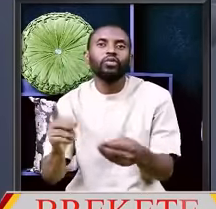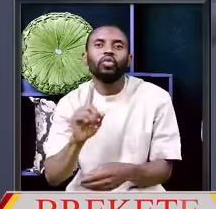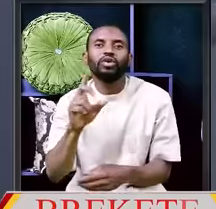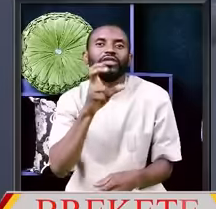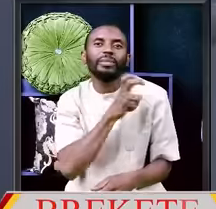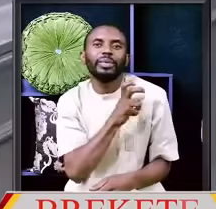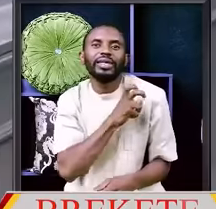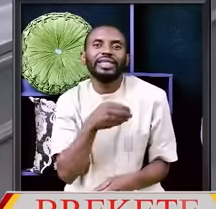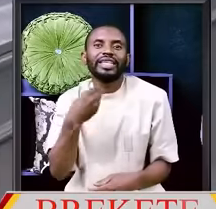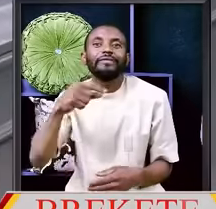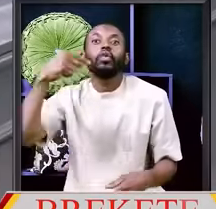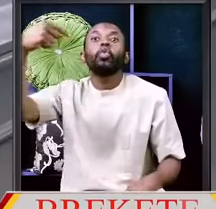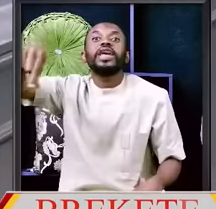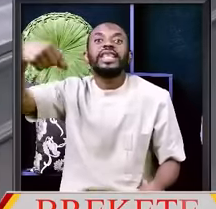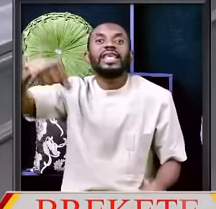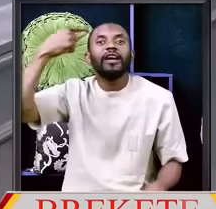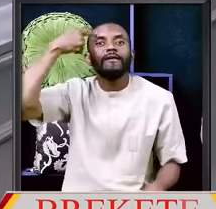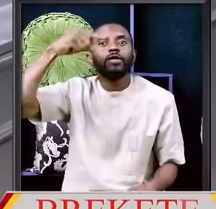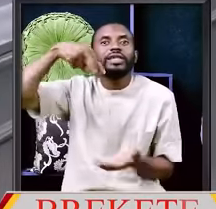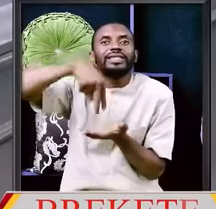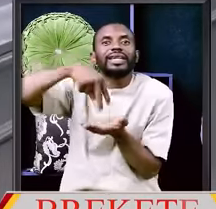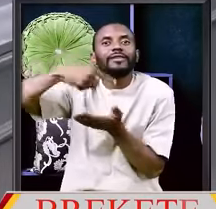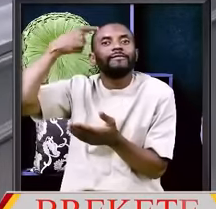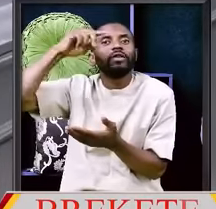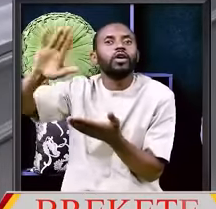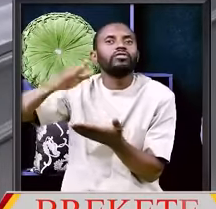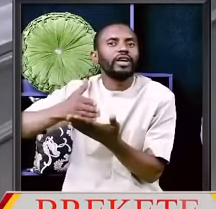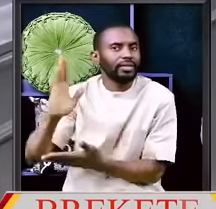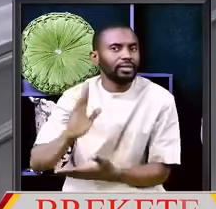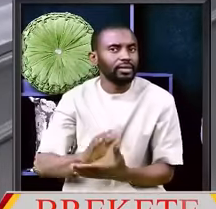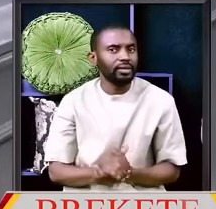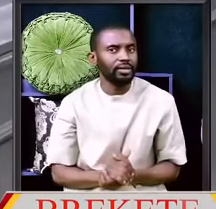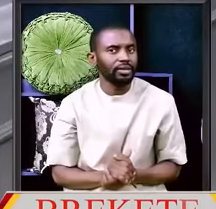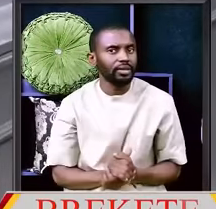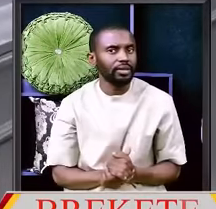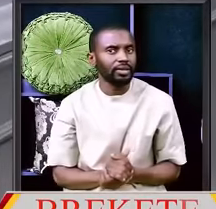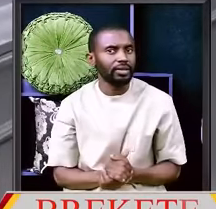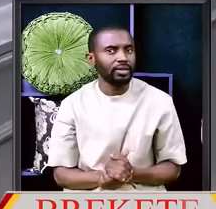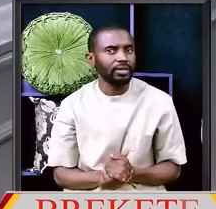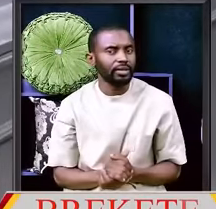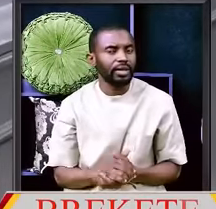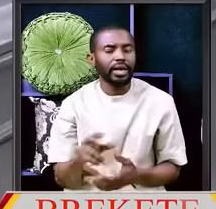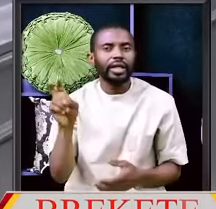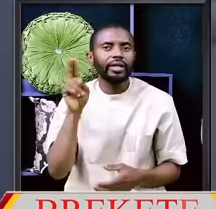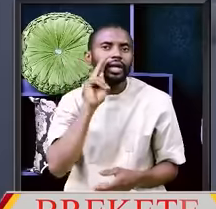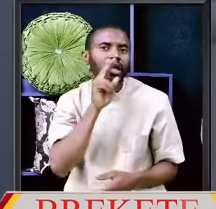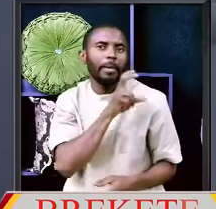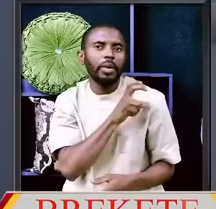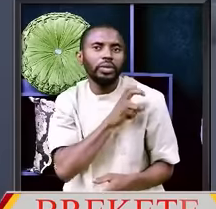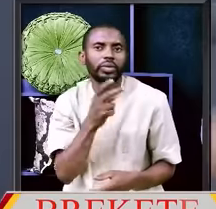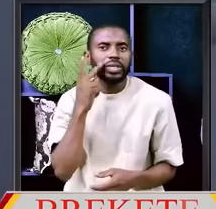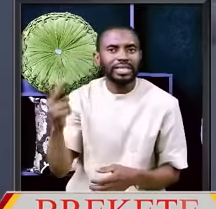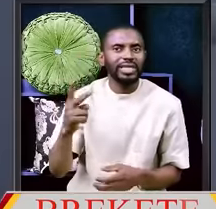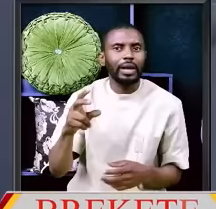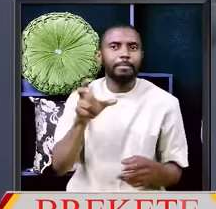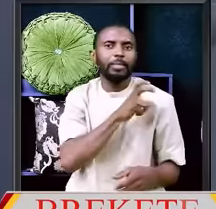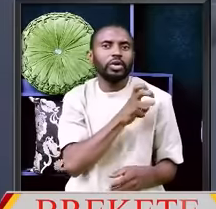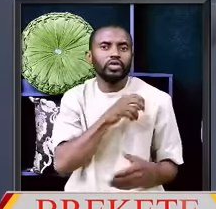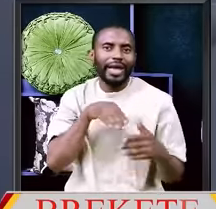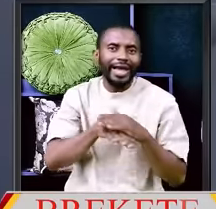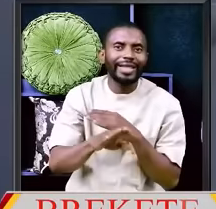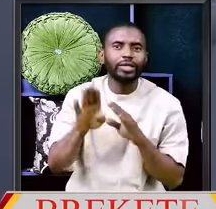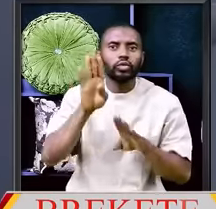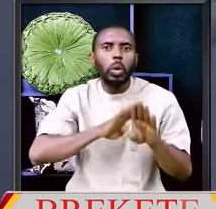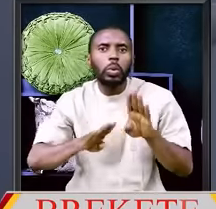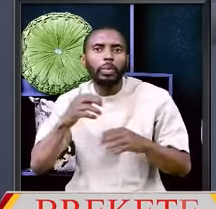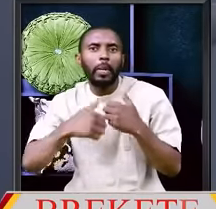query for standing for his right. Now, Nigerian police, you go see policeman go enter